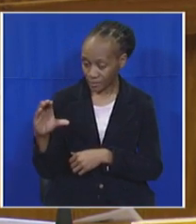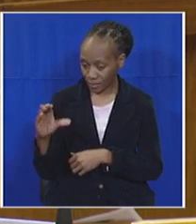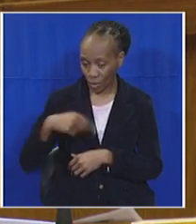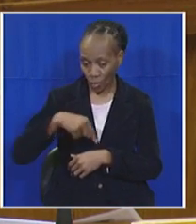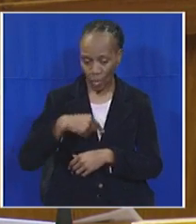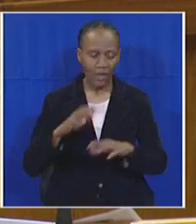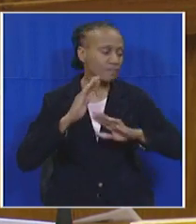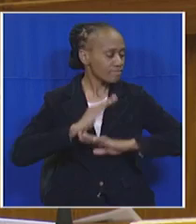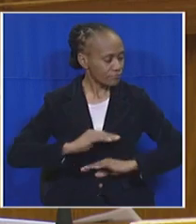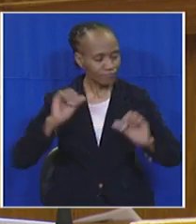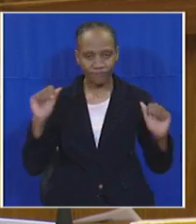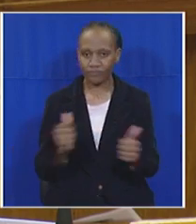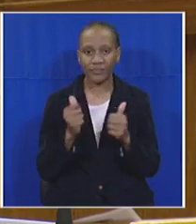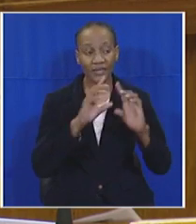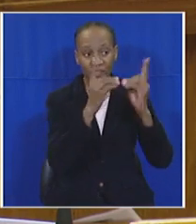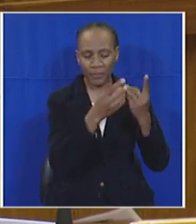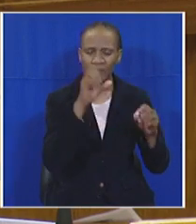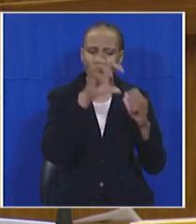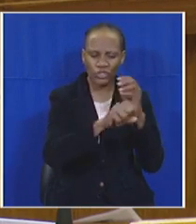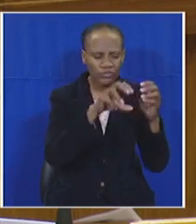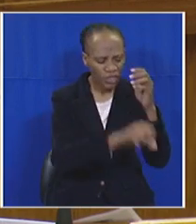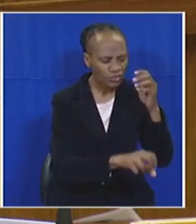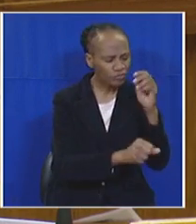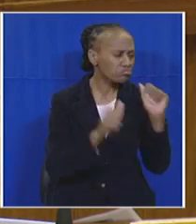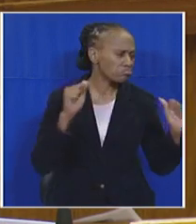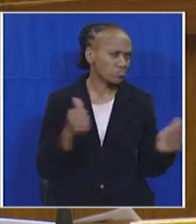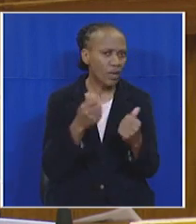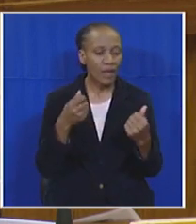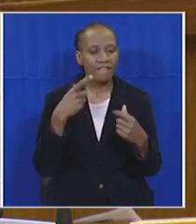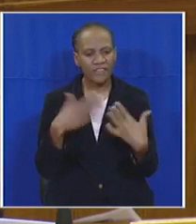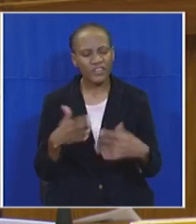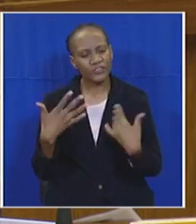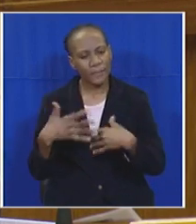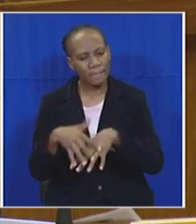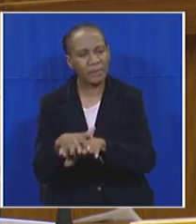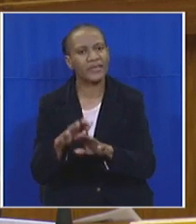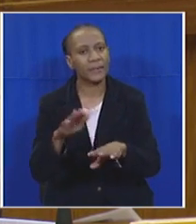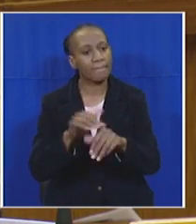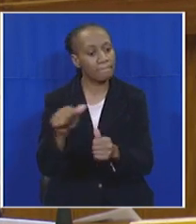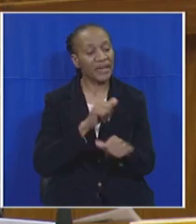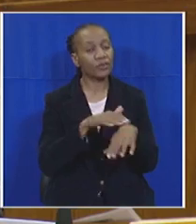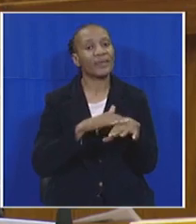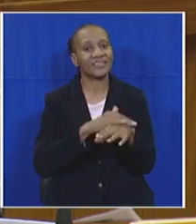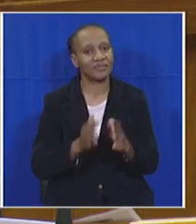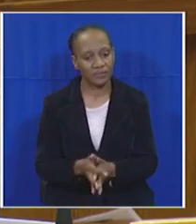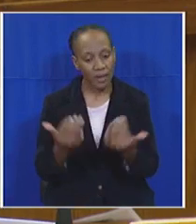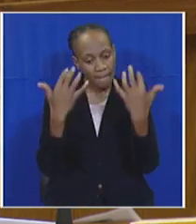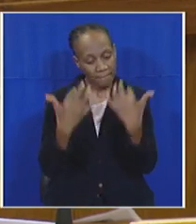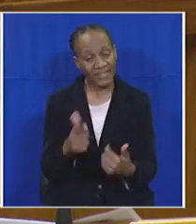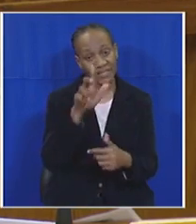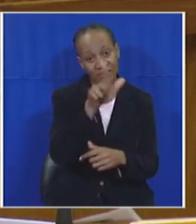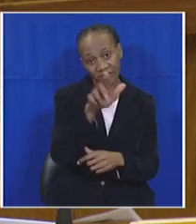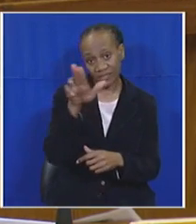are satisfied with the department achievement in this implementation of the back to basics. The 78 billion budget